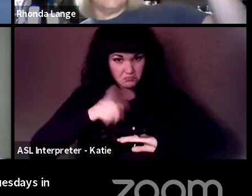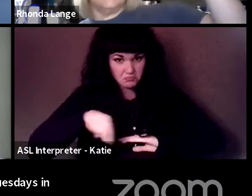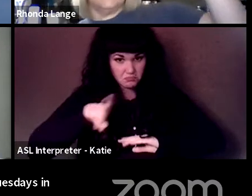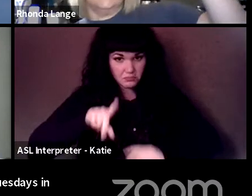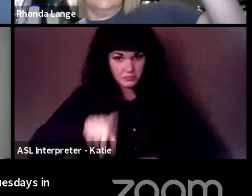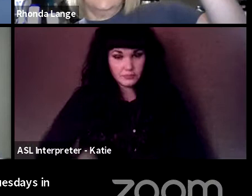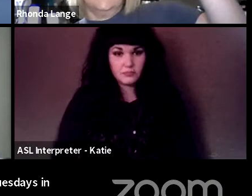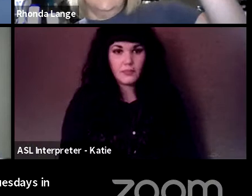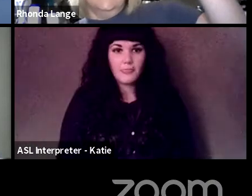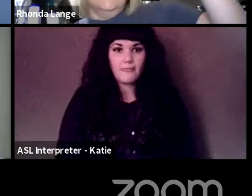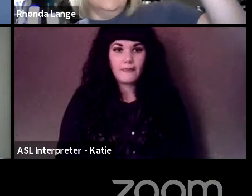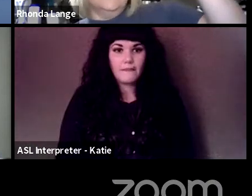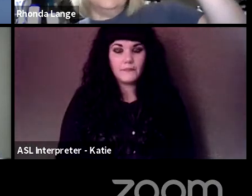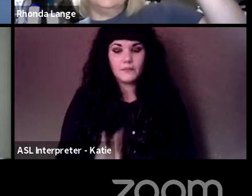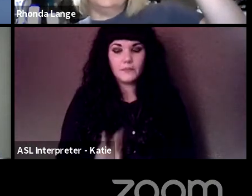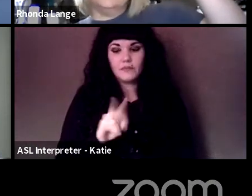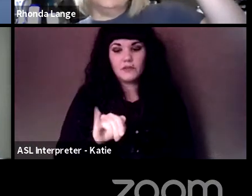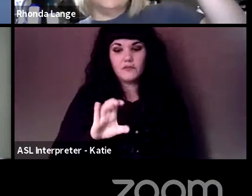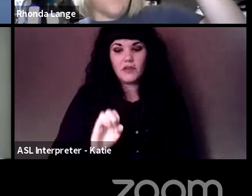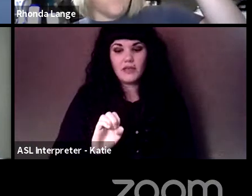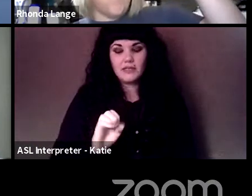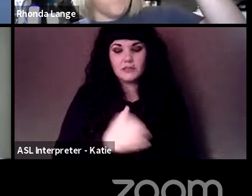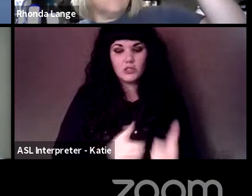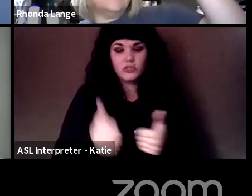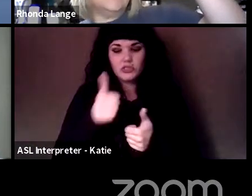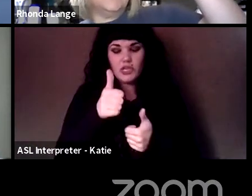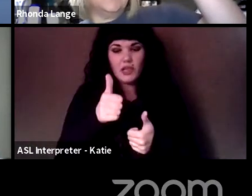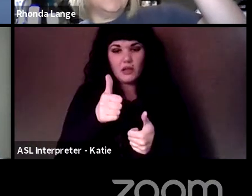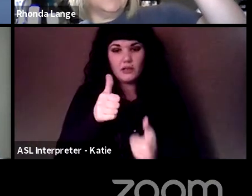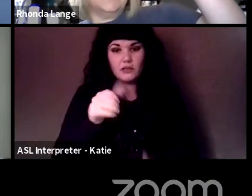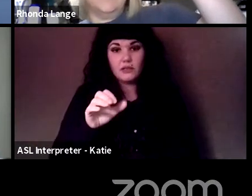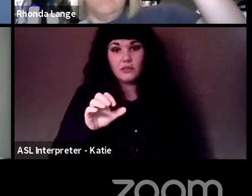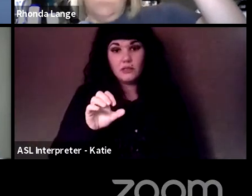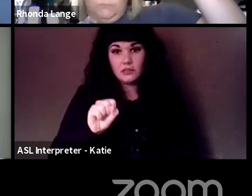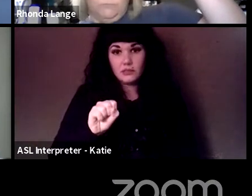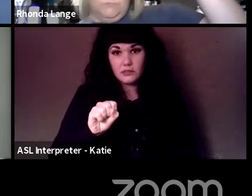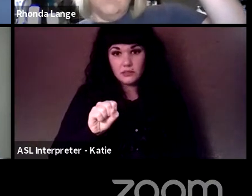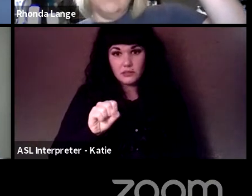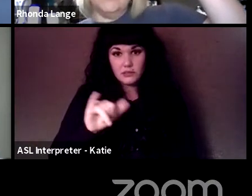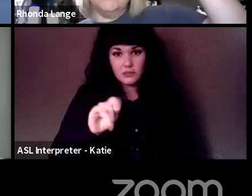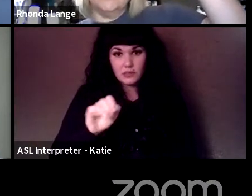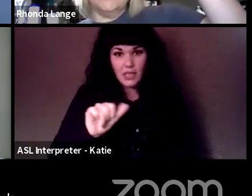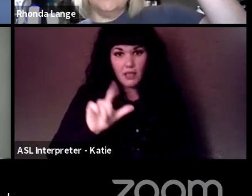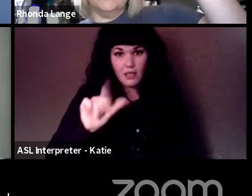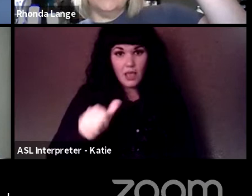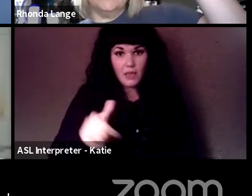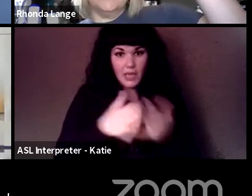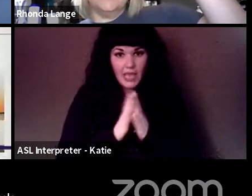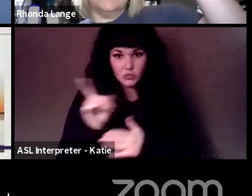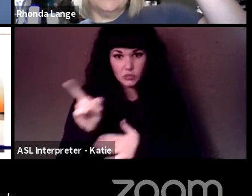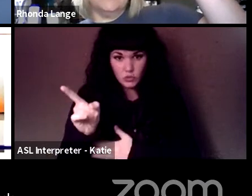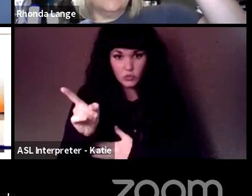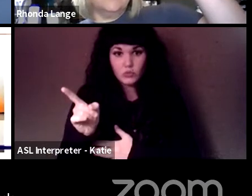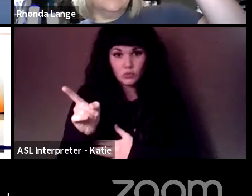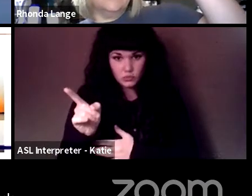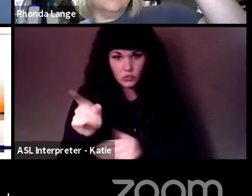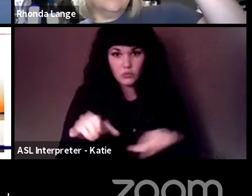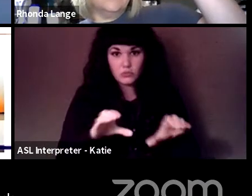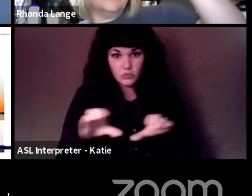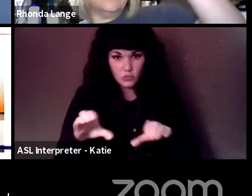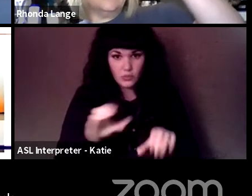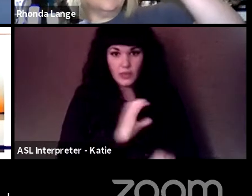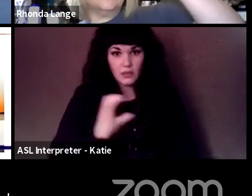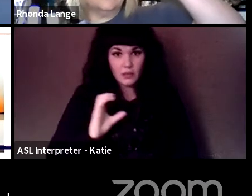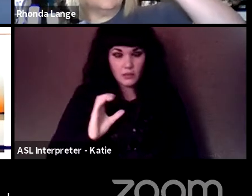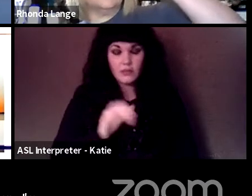And Vice Chair Zatella, I'll ask you to support the discussion for in person. I'm going to take Commissioner Lang's hand first